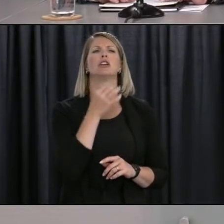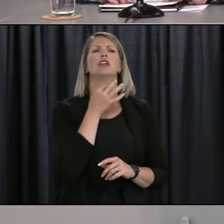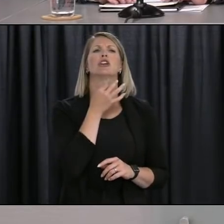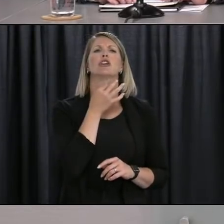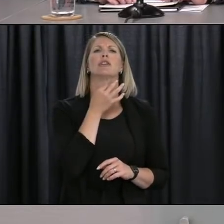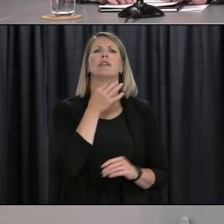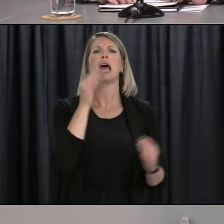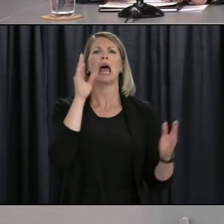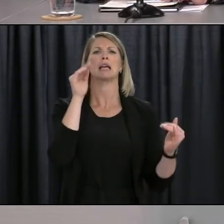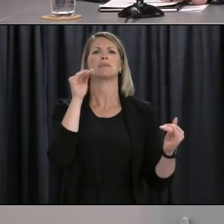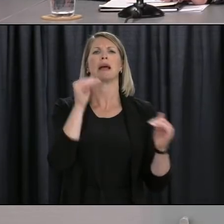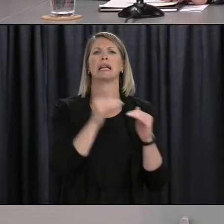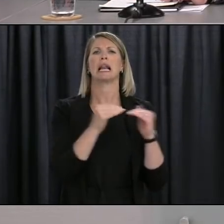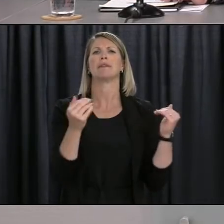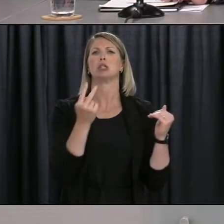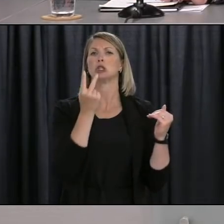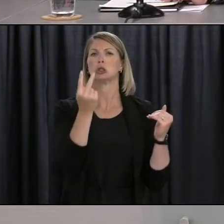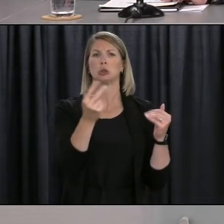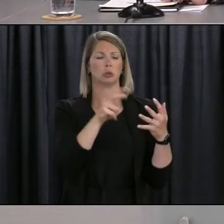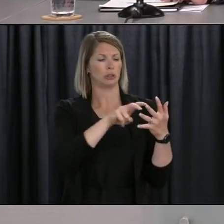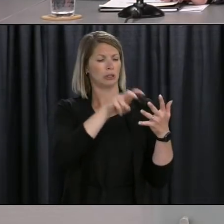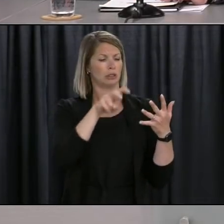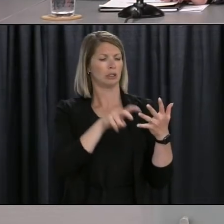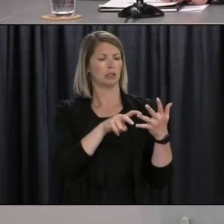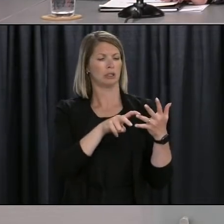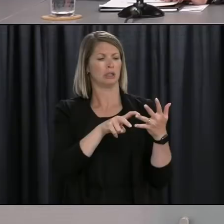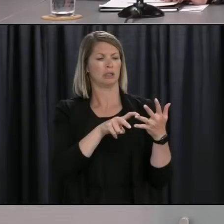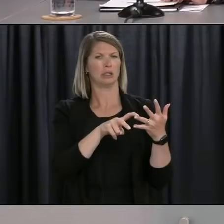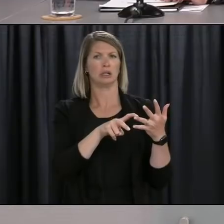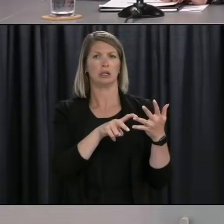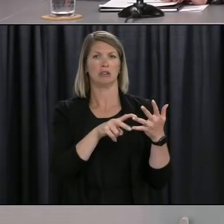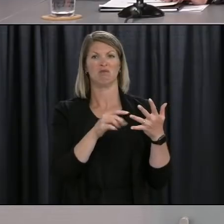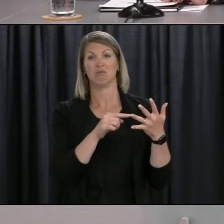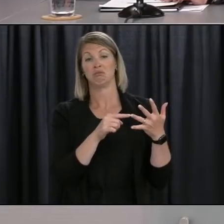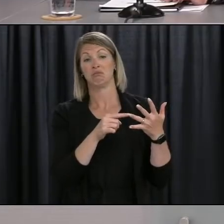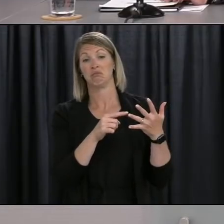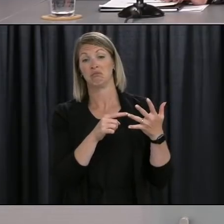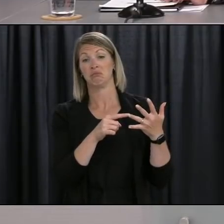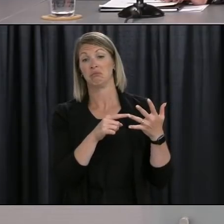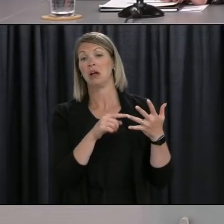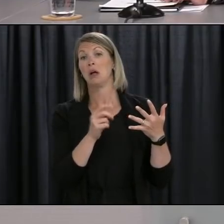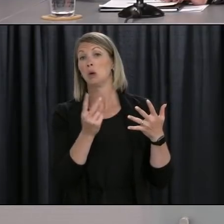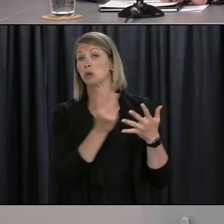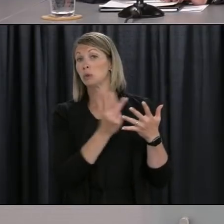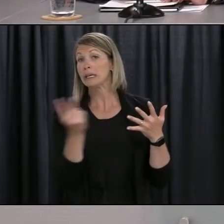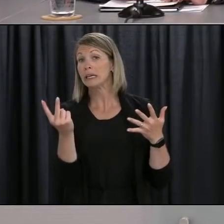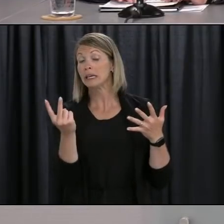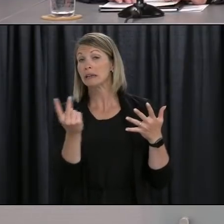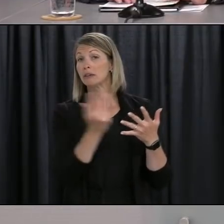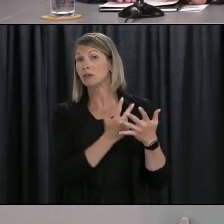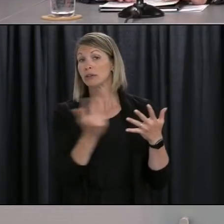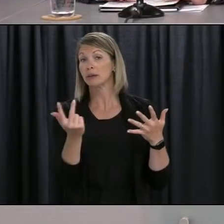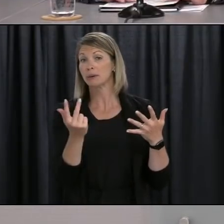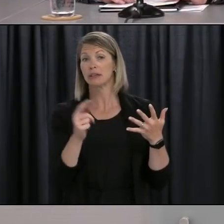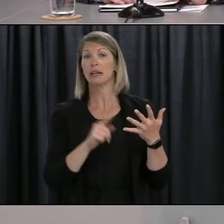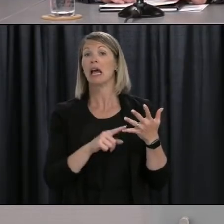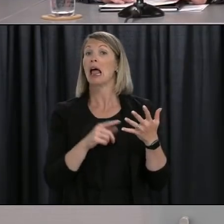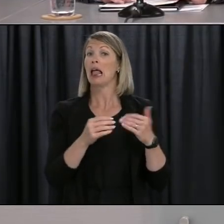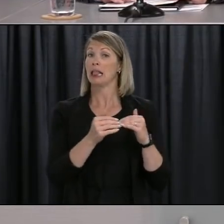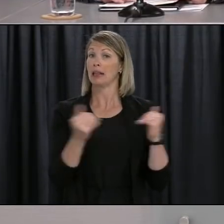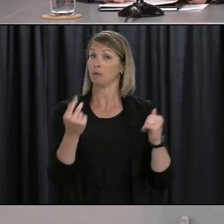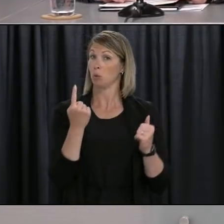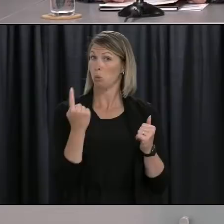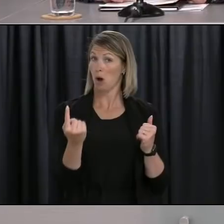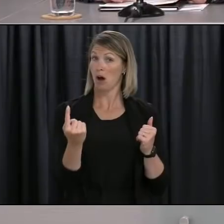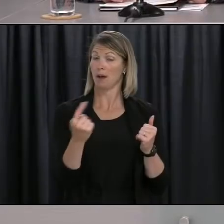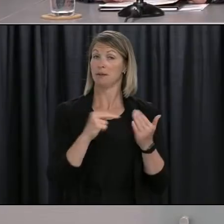in Alert Level 2? The criteria for Alert Level 1 is the availability of an effective vaccine and a strong public